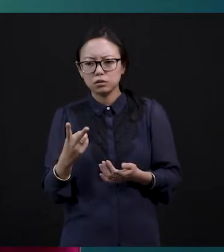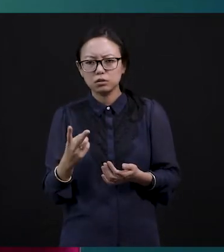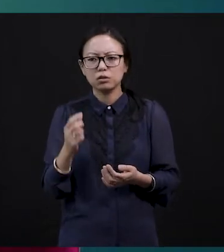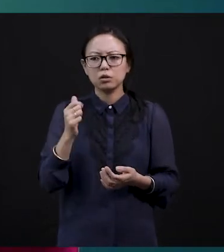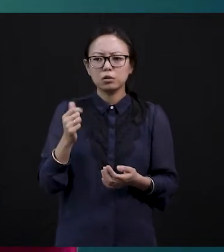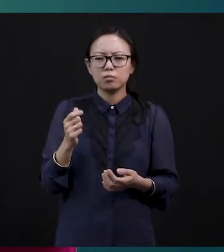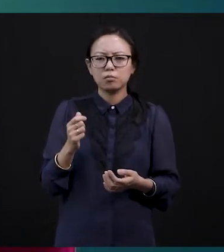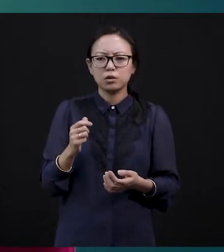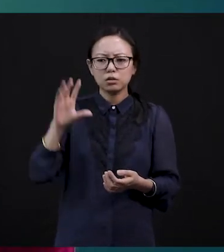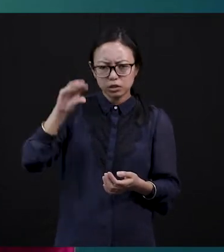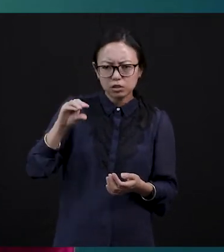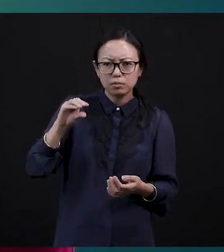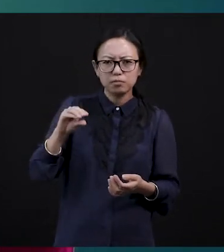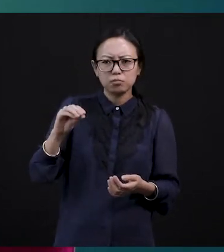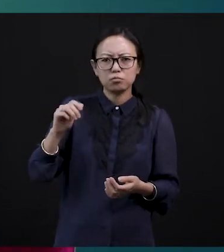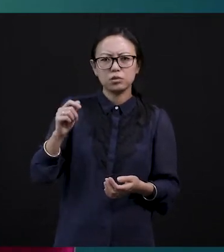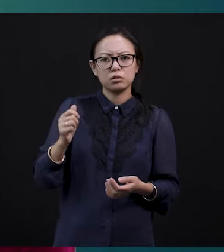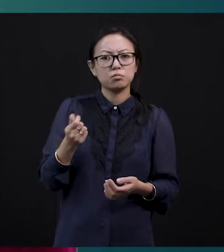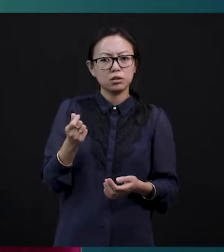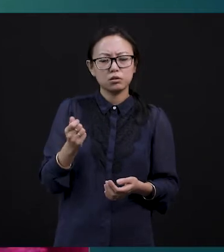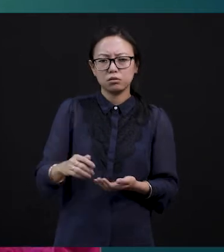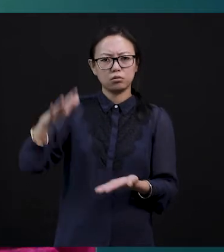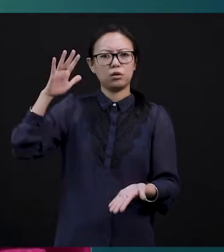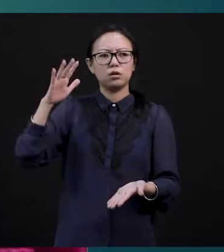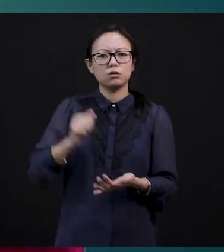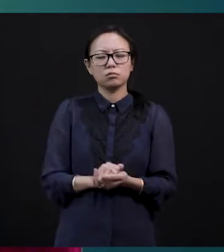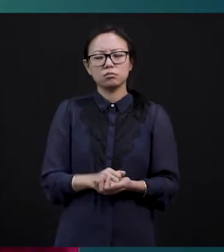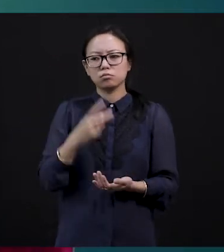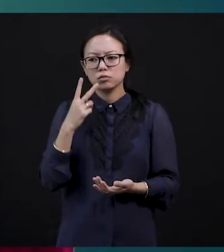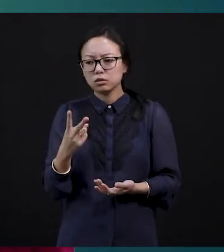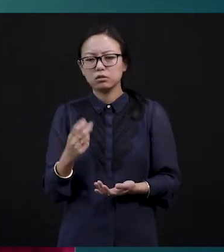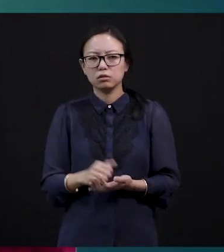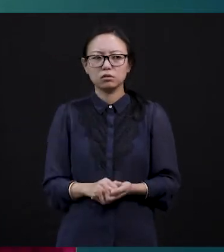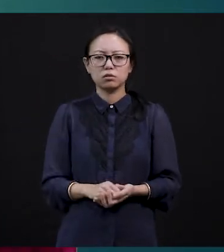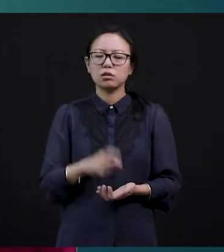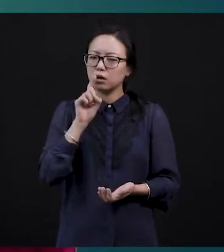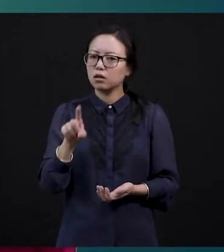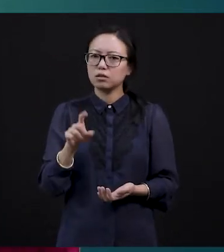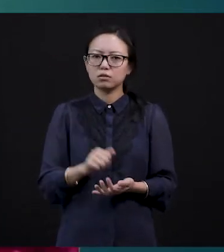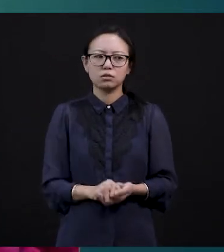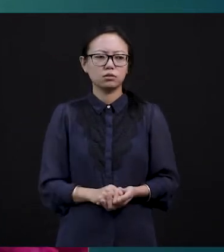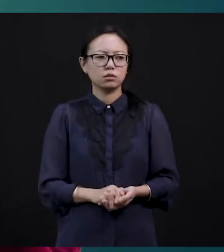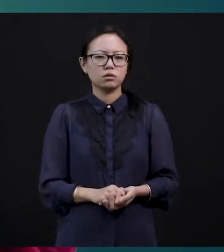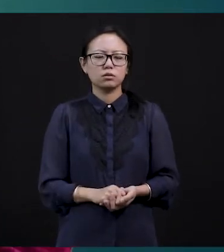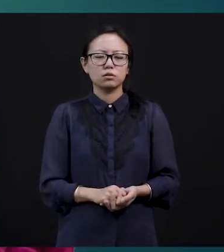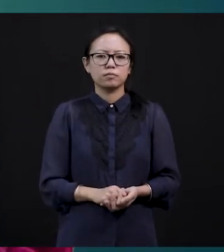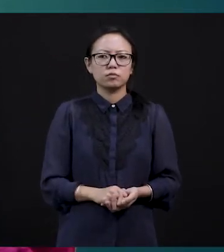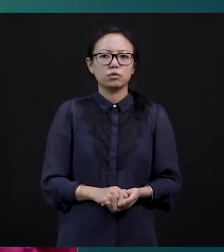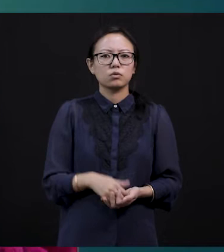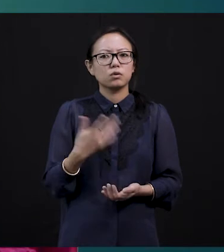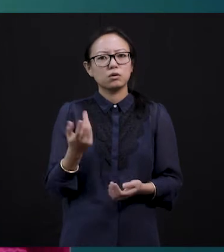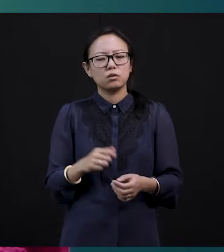see that the quality is not appropriate and we do not like it, obviously we are not going to go to the market to buy it. Or maybe we are going to